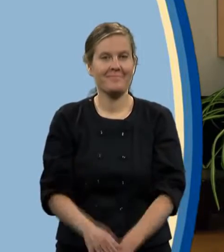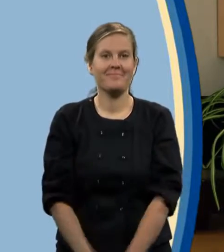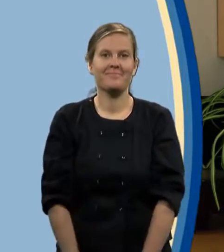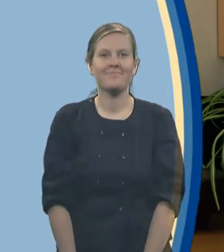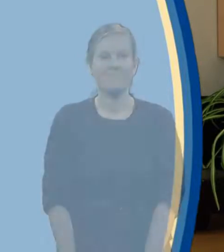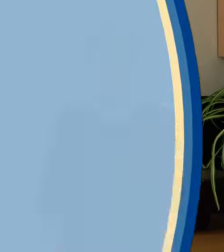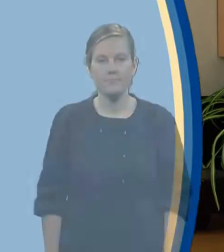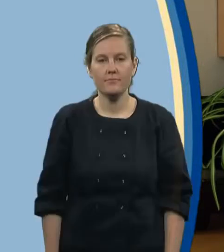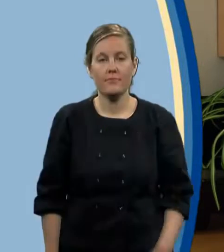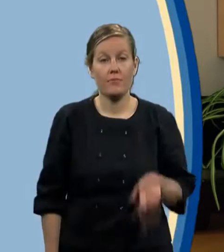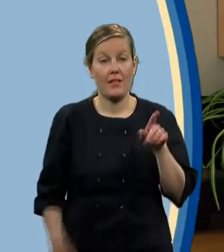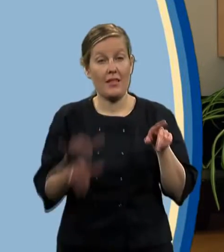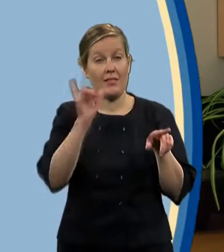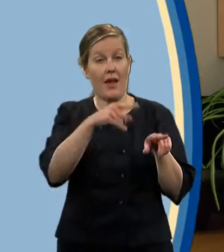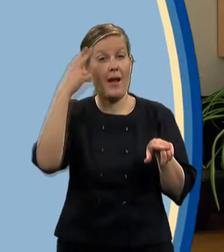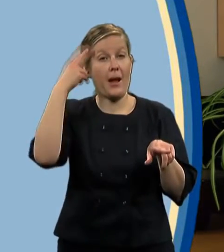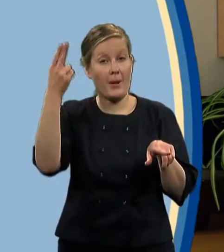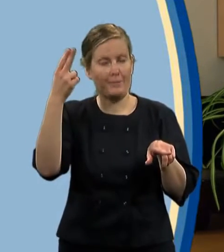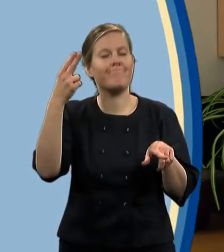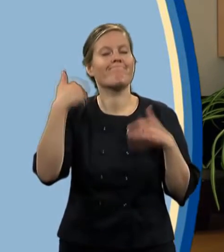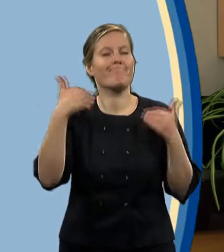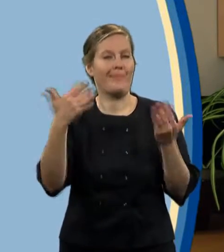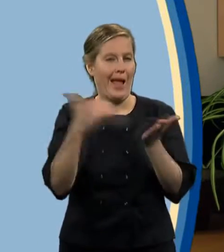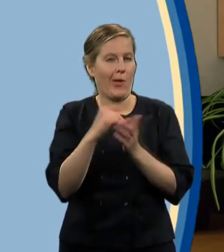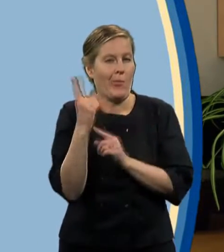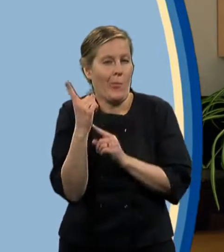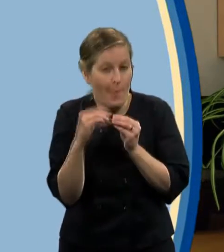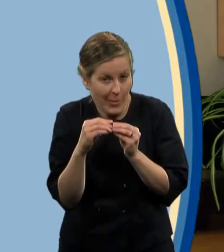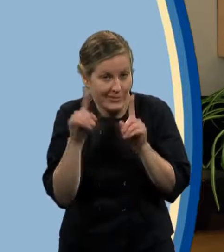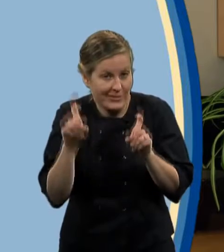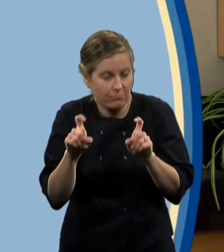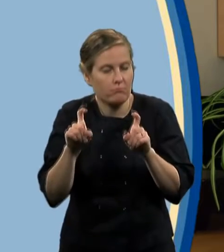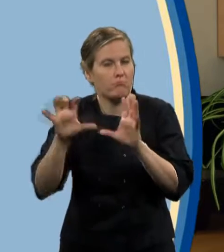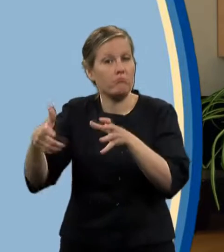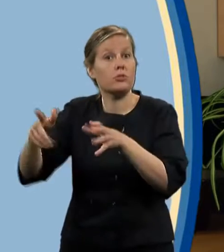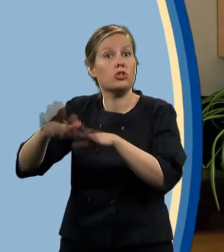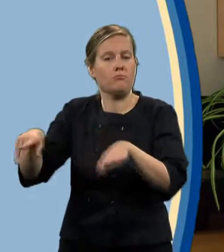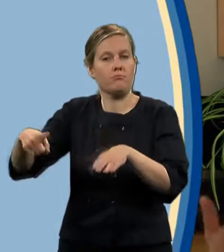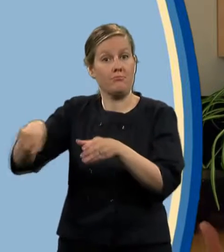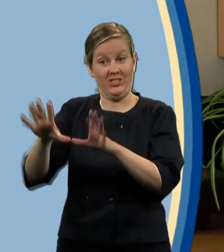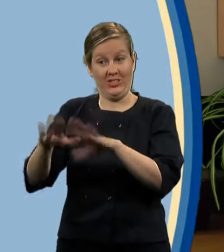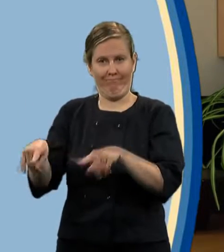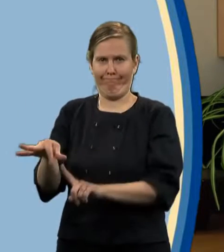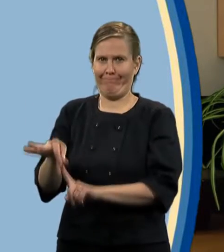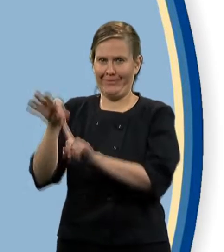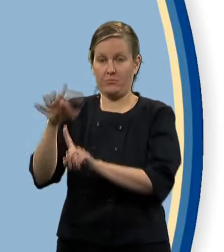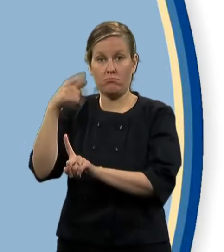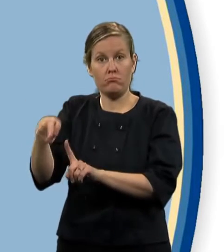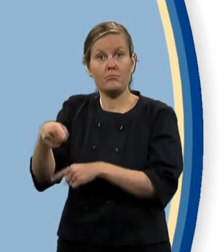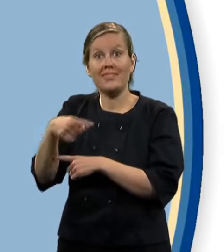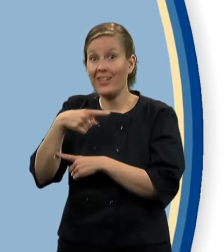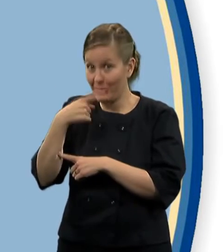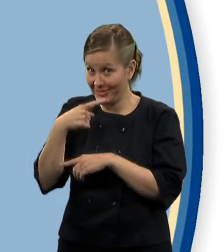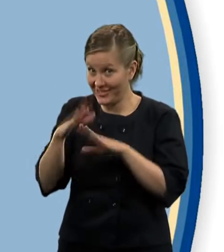identical timetable. And then we tested that hypothesis one more time with a very extraordinary group of children. These